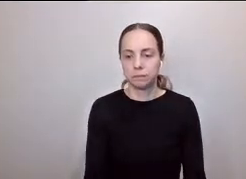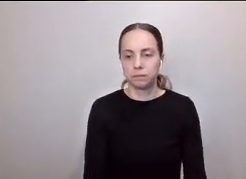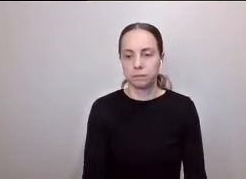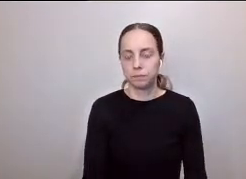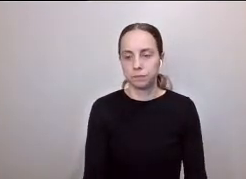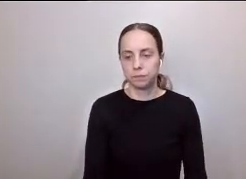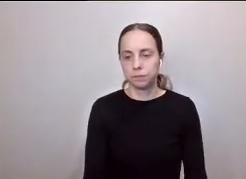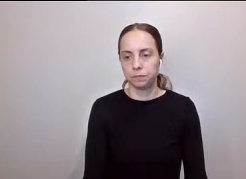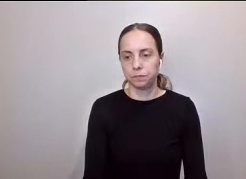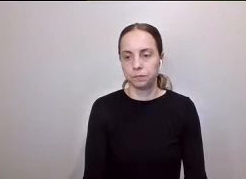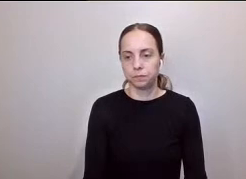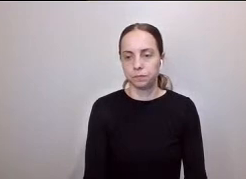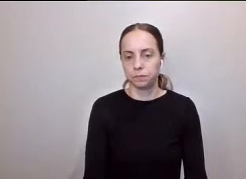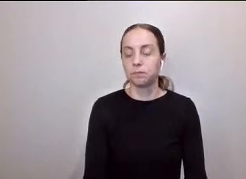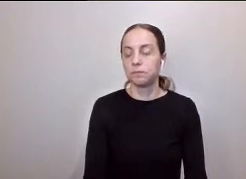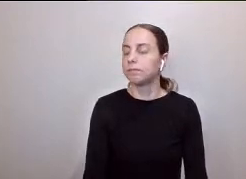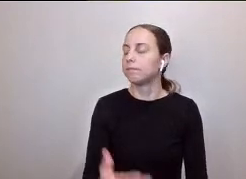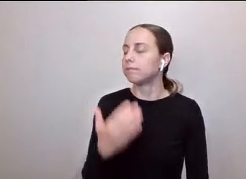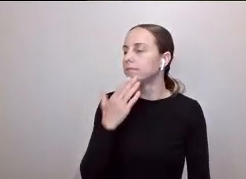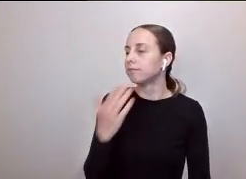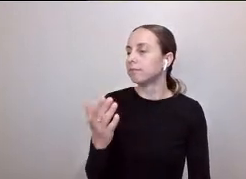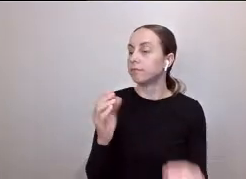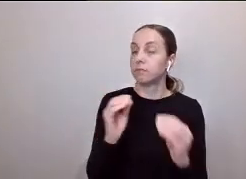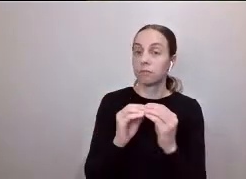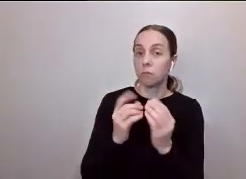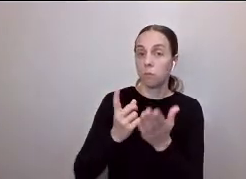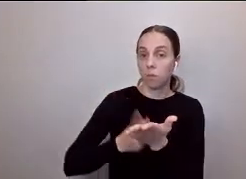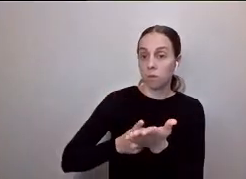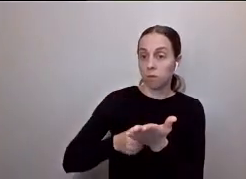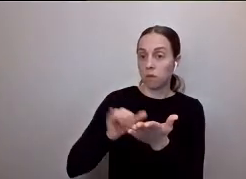Thank you. Any further discussion on this item?